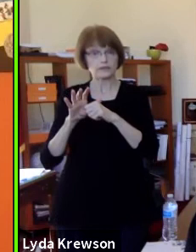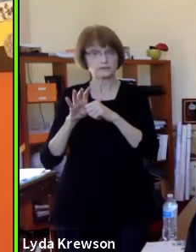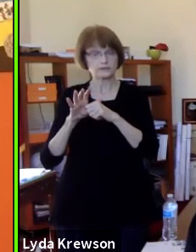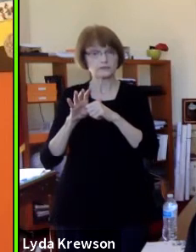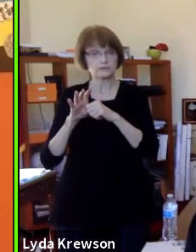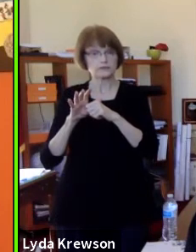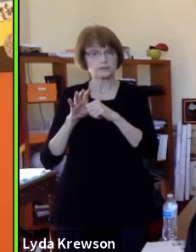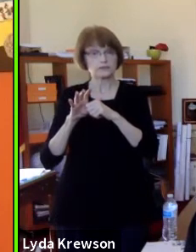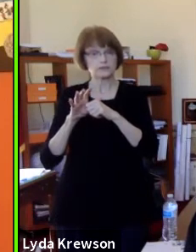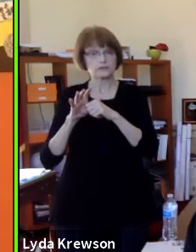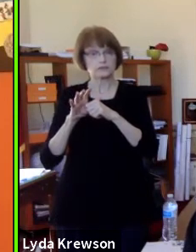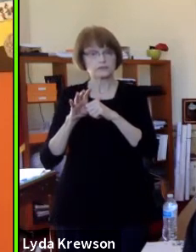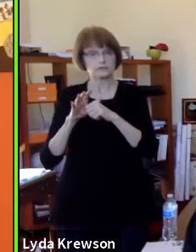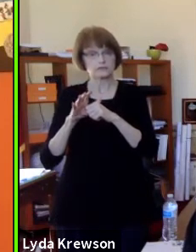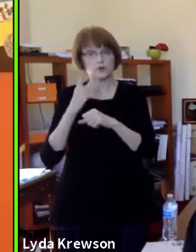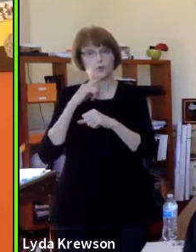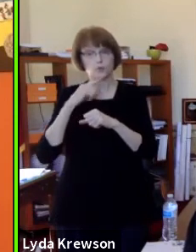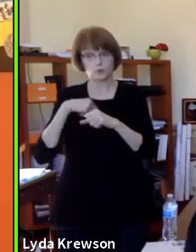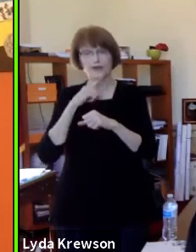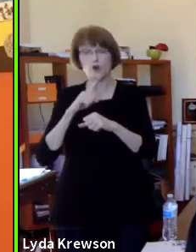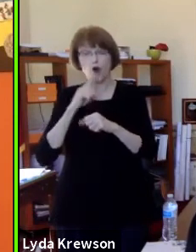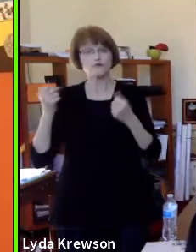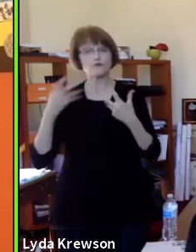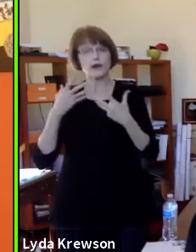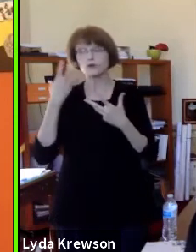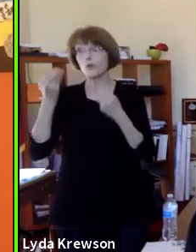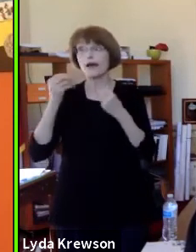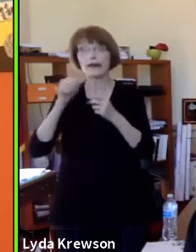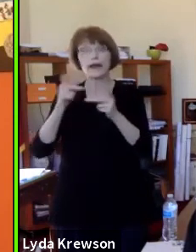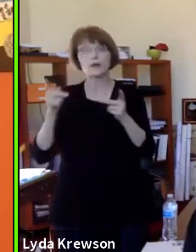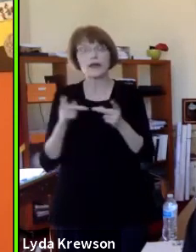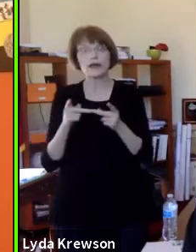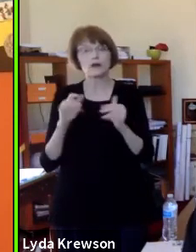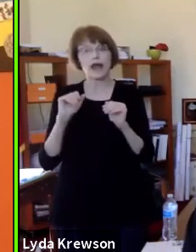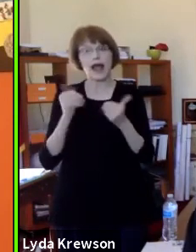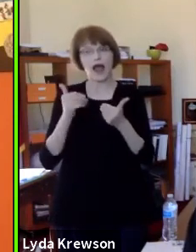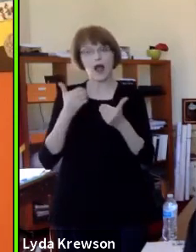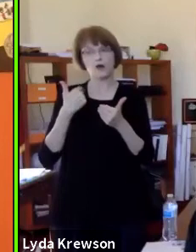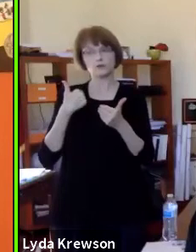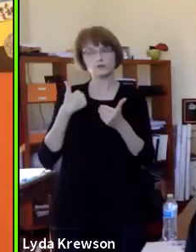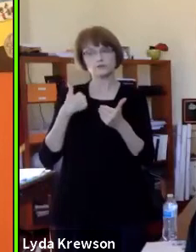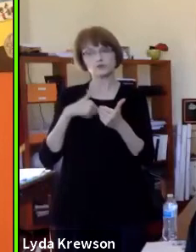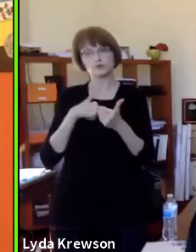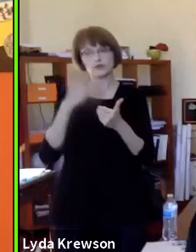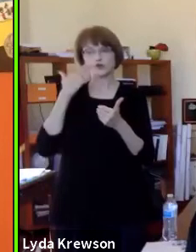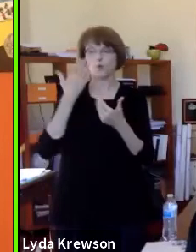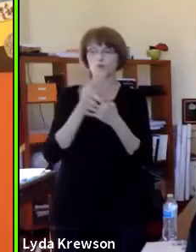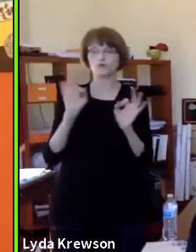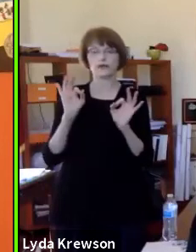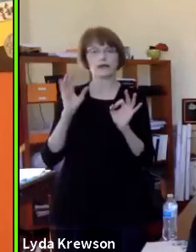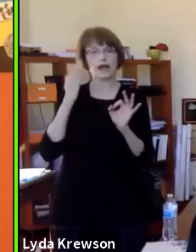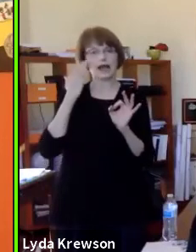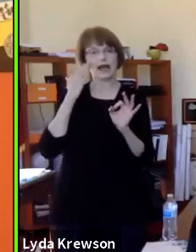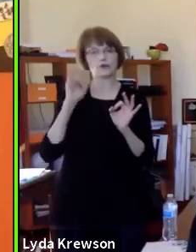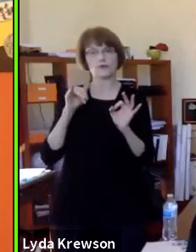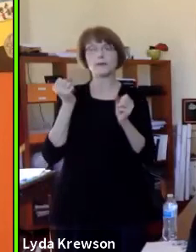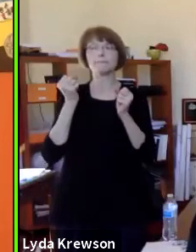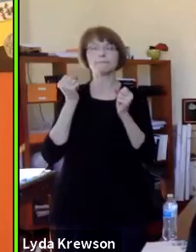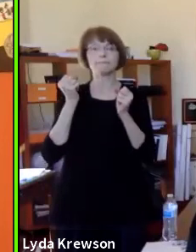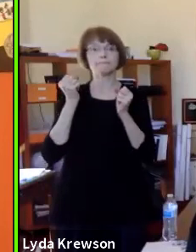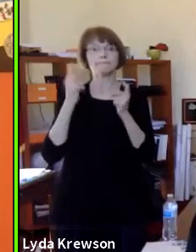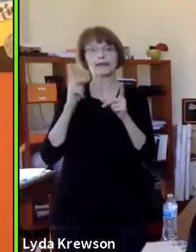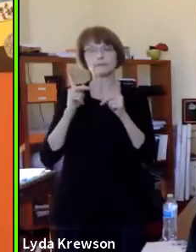to go anywhere now, how do we still know that we are free? Because I know that tons